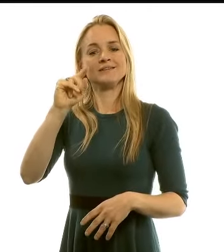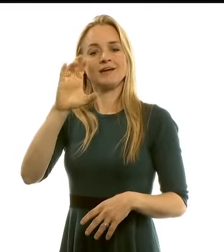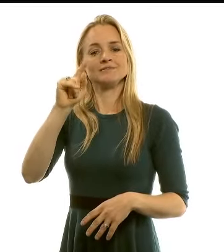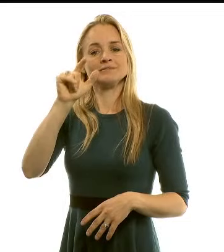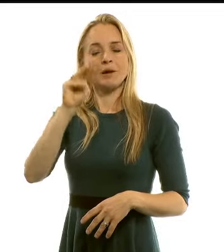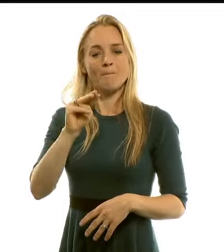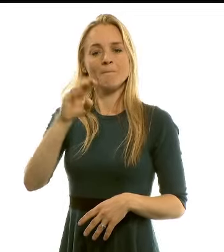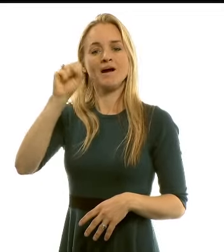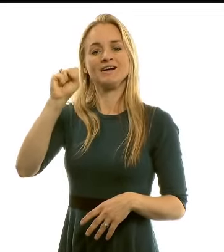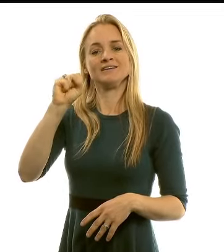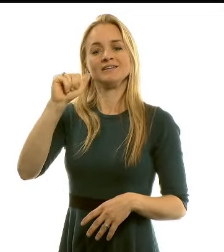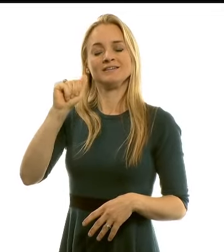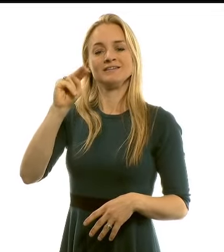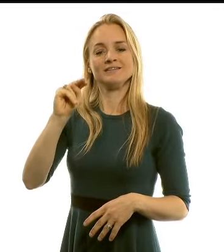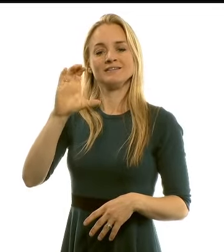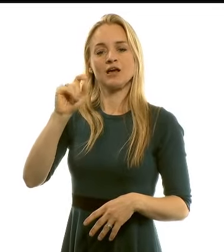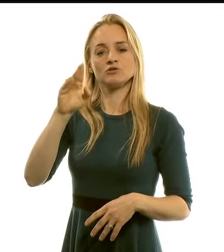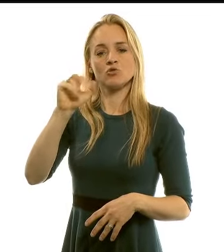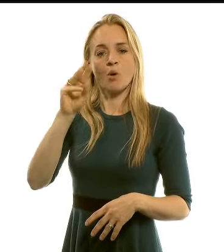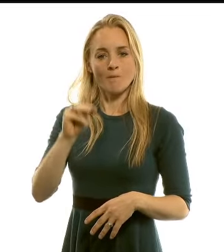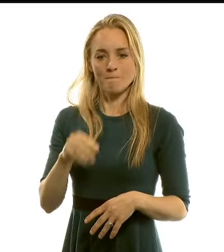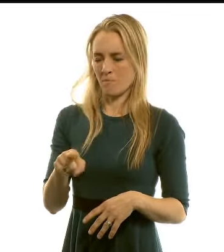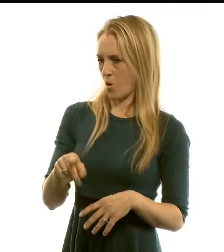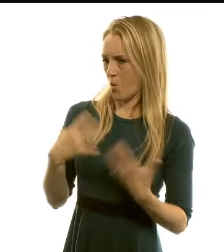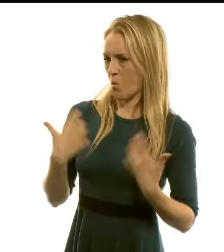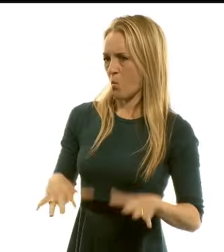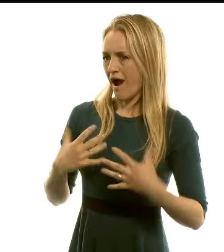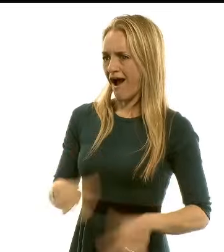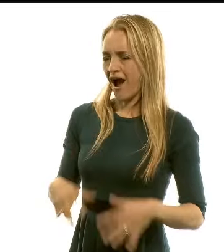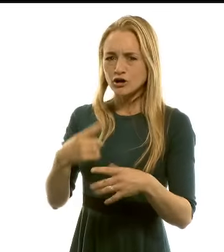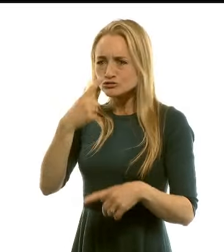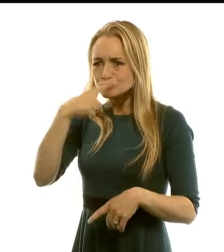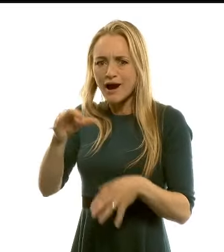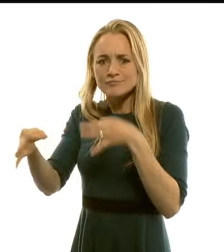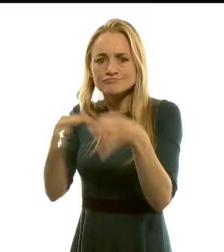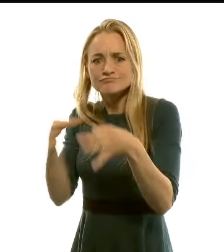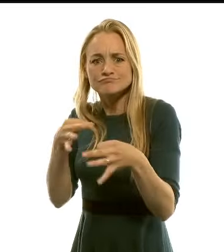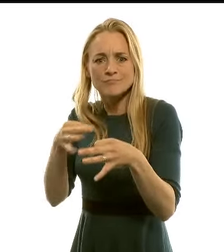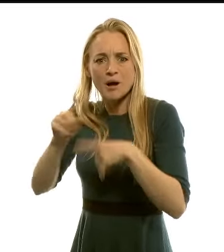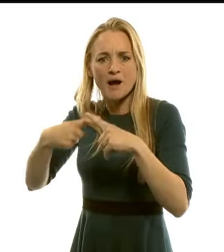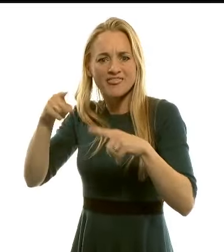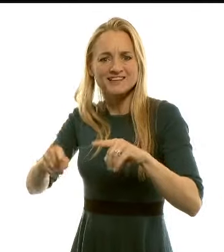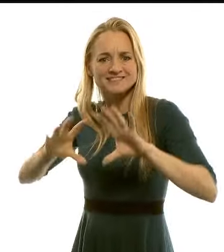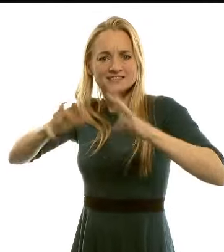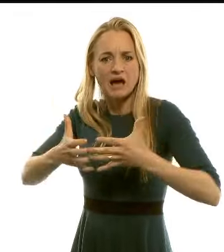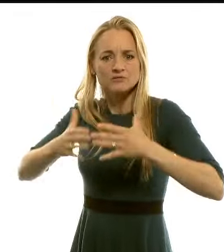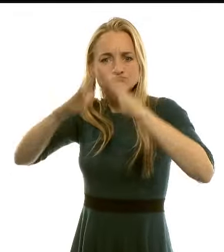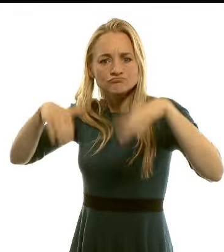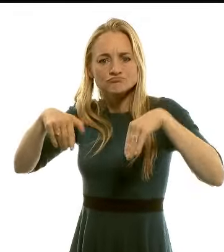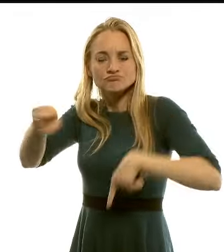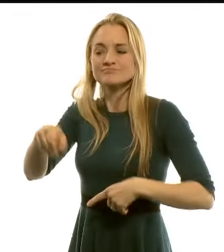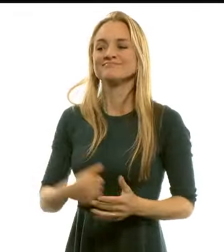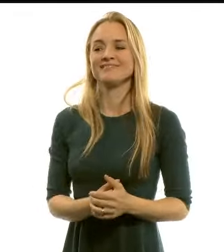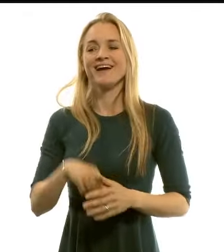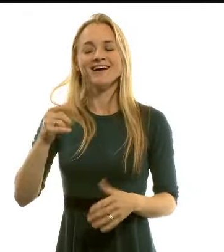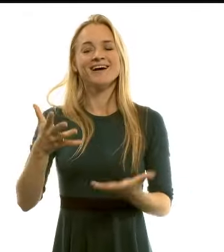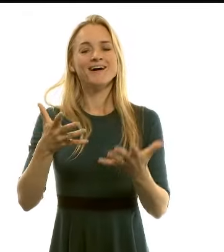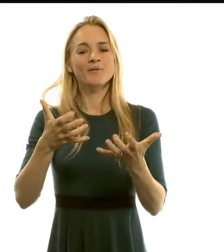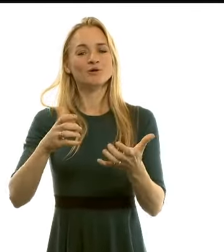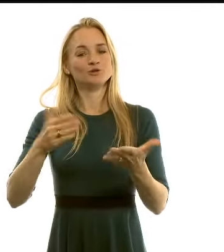this absolutely glorious set? Yes, and to do that, I'm going to introduce you to Dot. It's the smallest